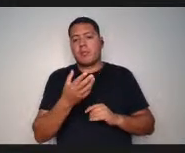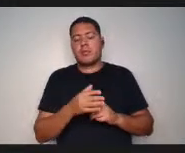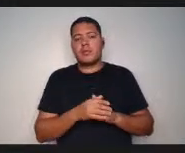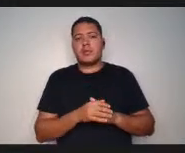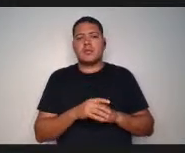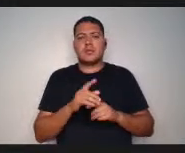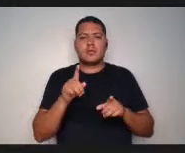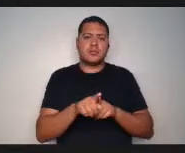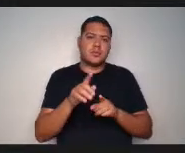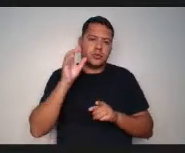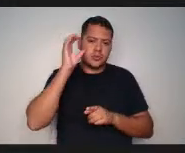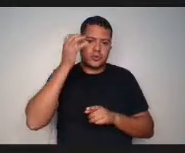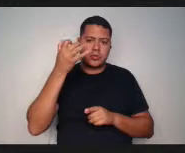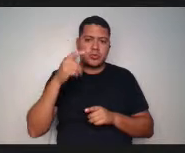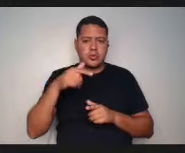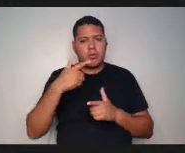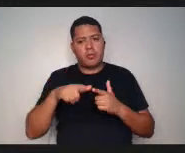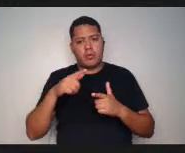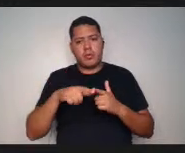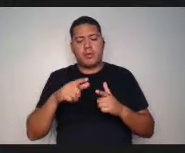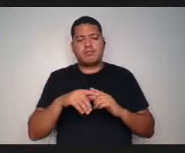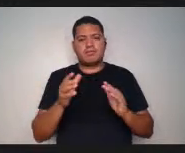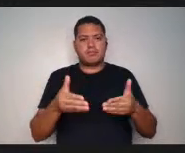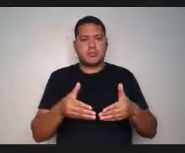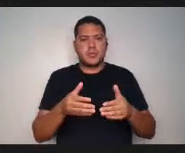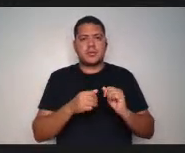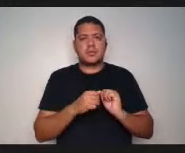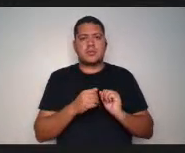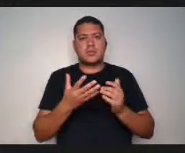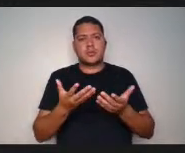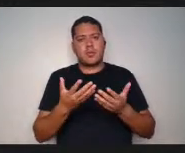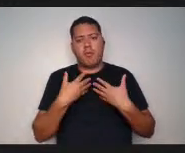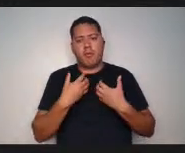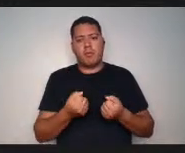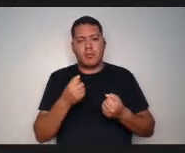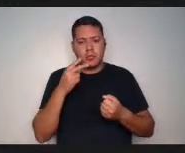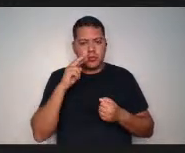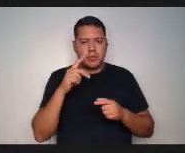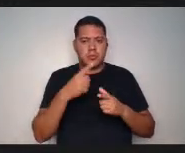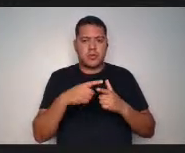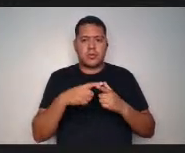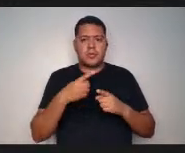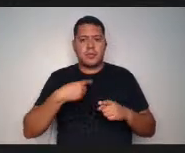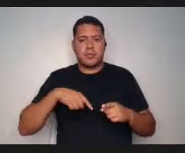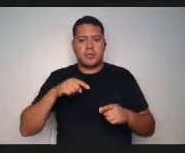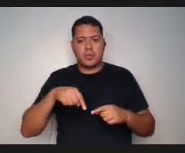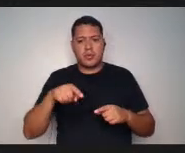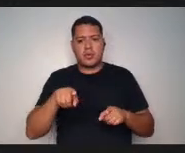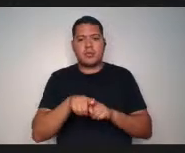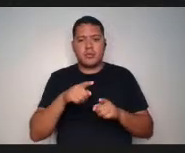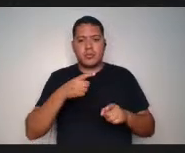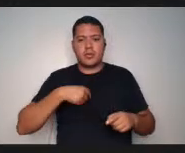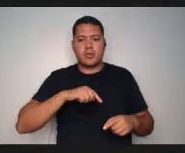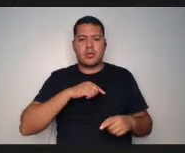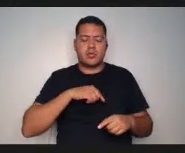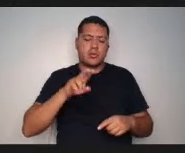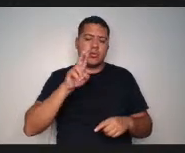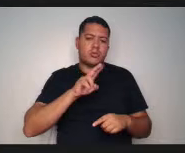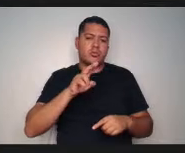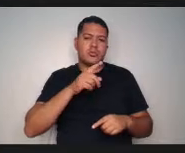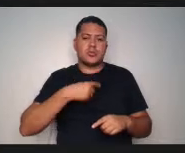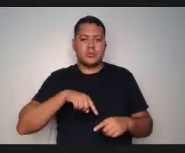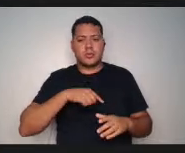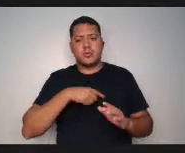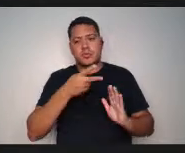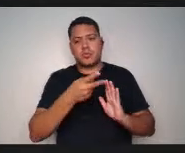this out, because we also use it in our Healthy Work campaign, promote use of it for organizations and employers.